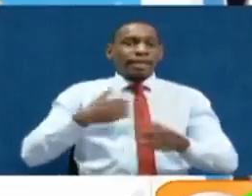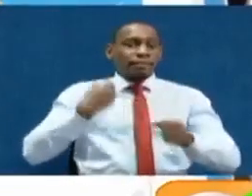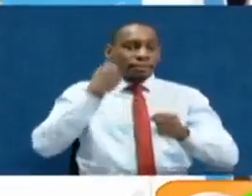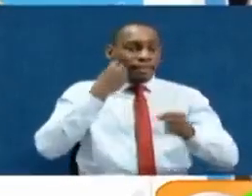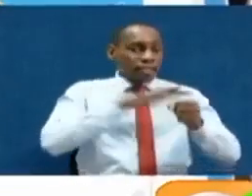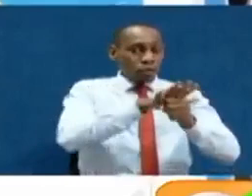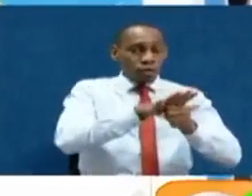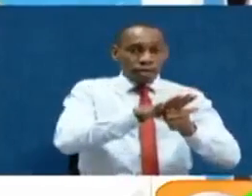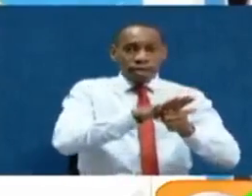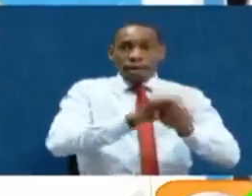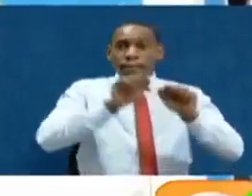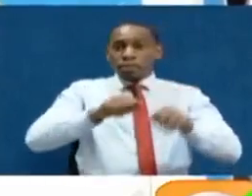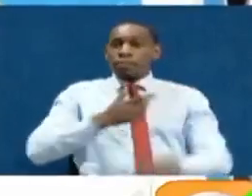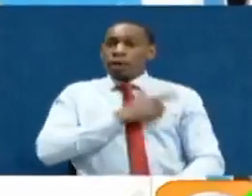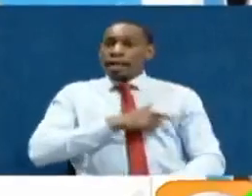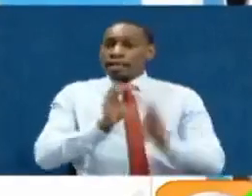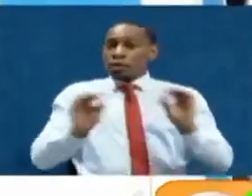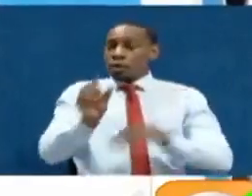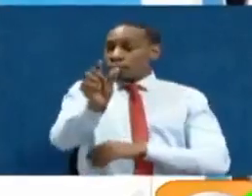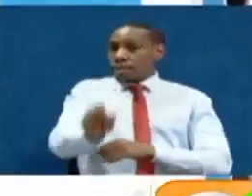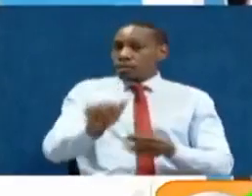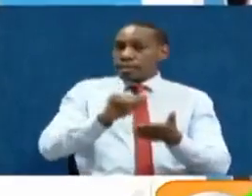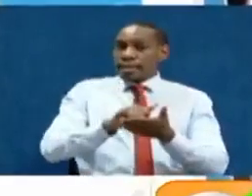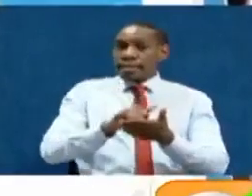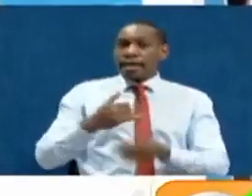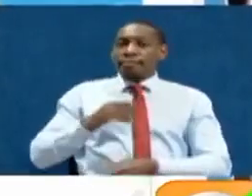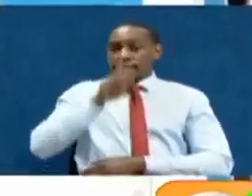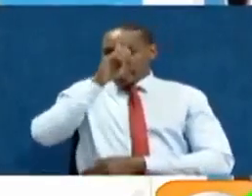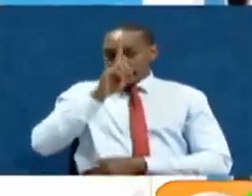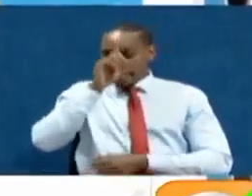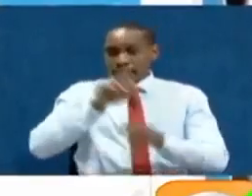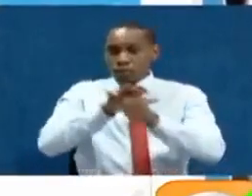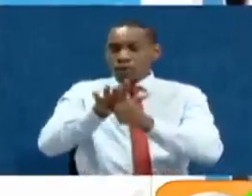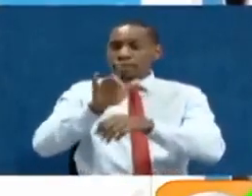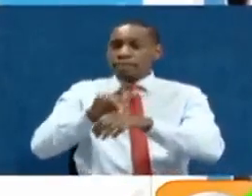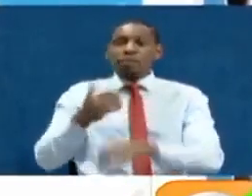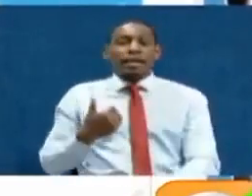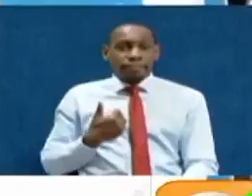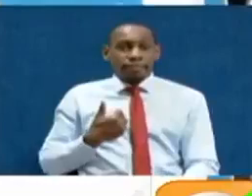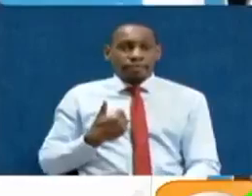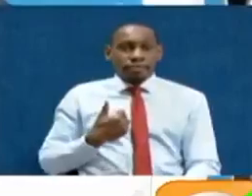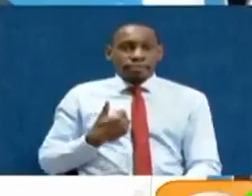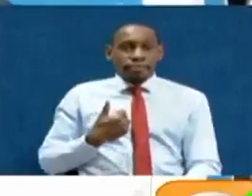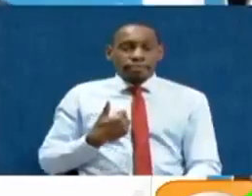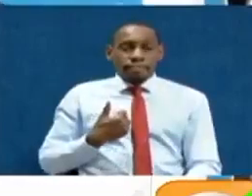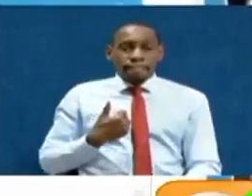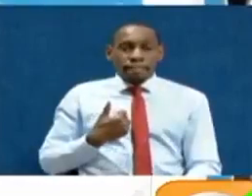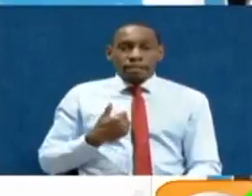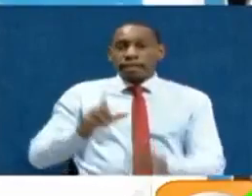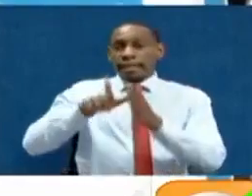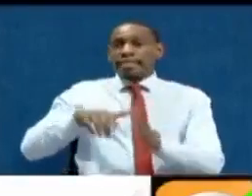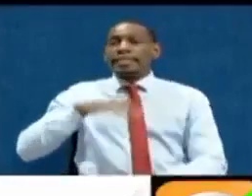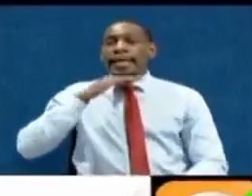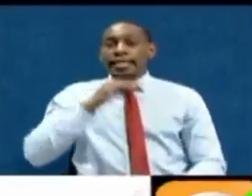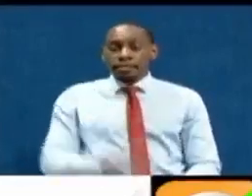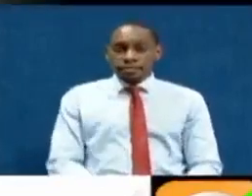COVID, you could be that unlucky person who gets a more serious form of COVID-19 and therefore succumb